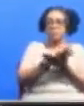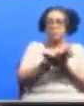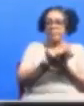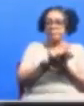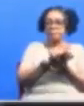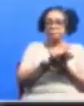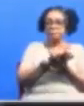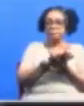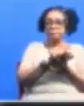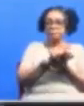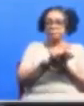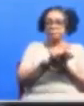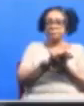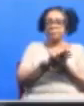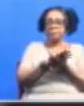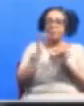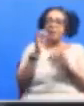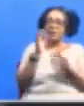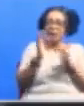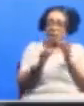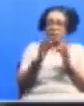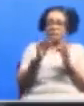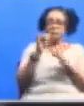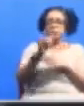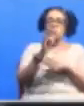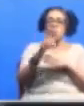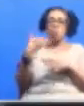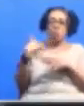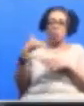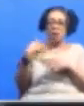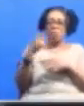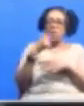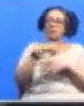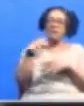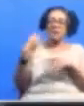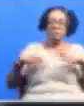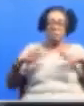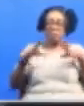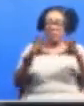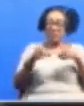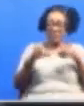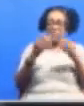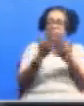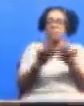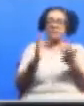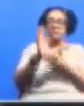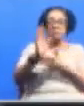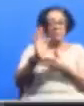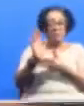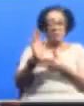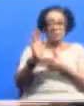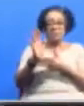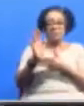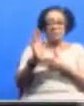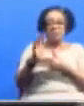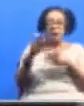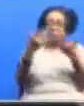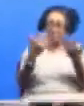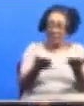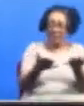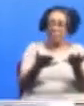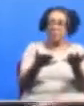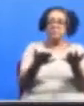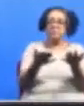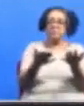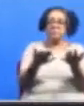unatawala, wakora sugu, ambao wanaua watu na kuchukua mali yao, wako hapo na mali ya wenyewe